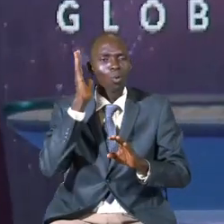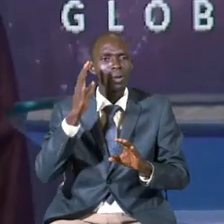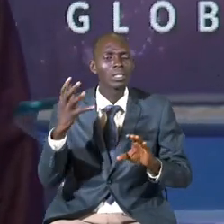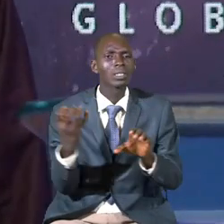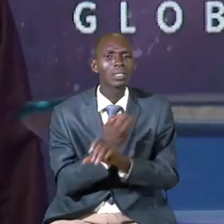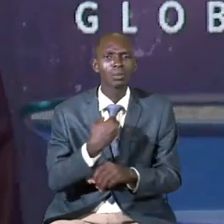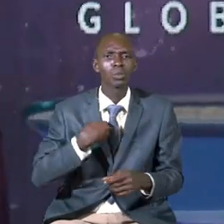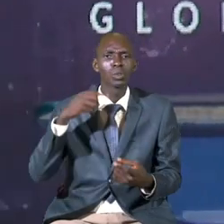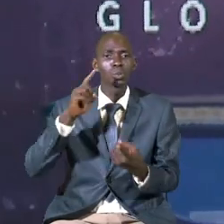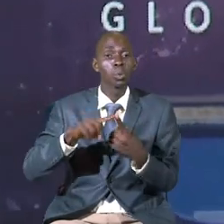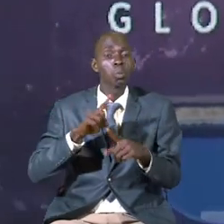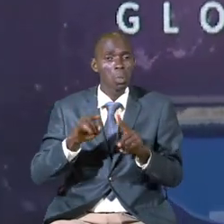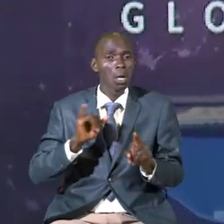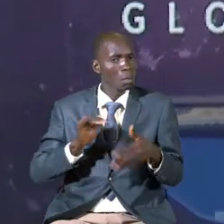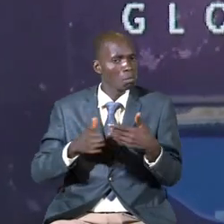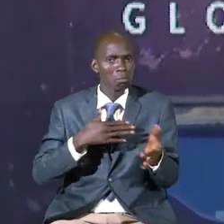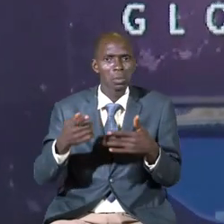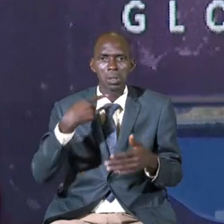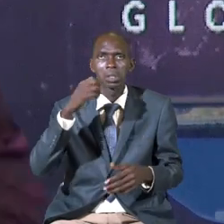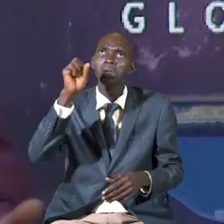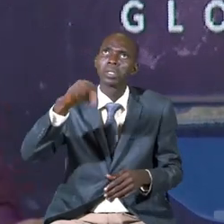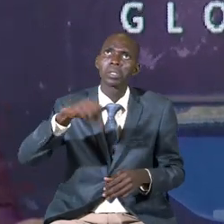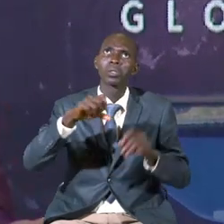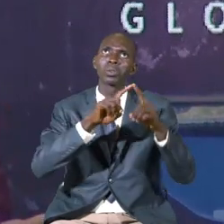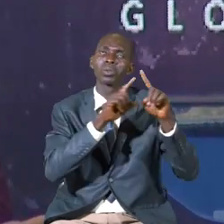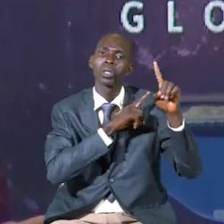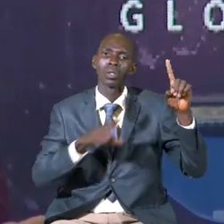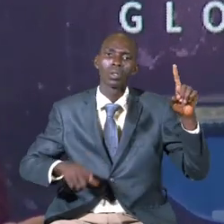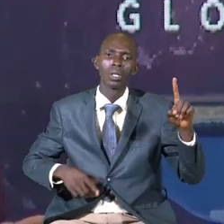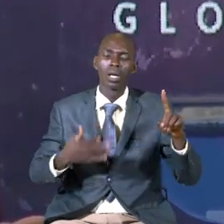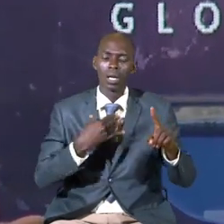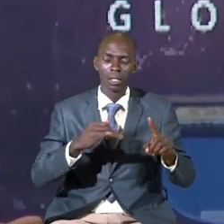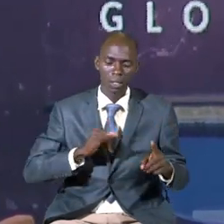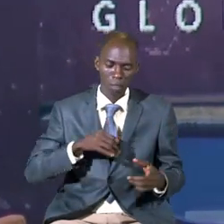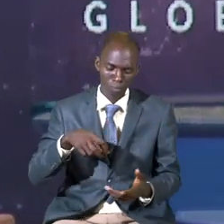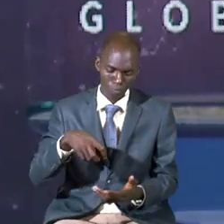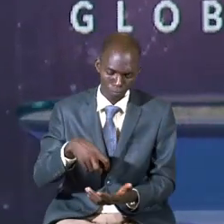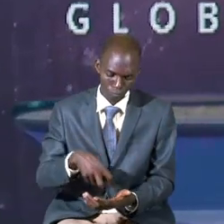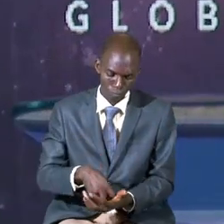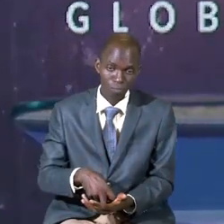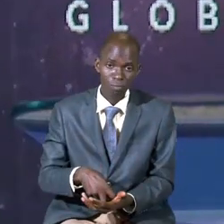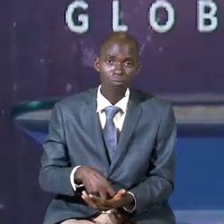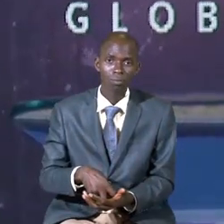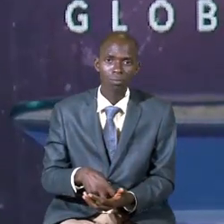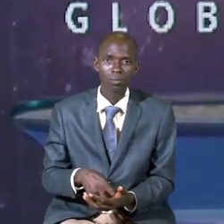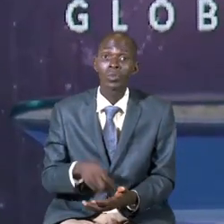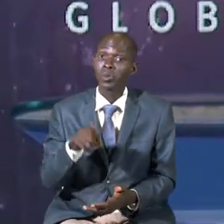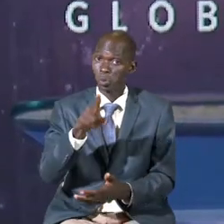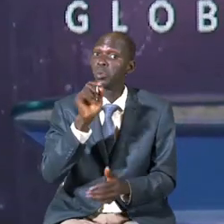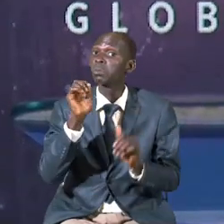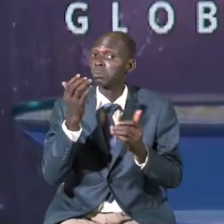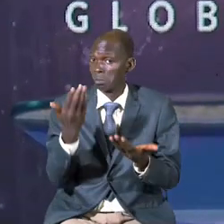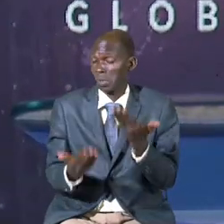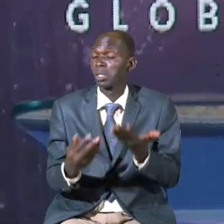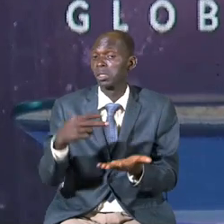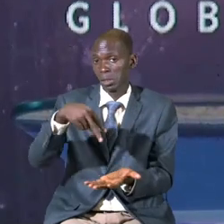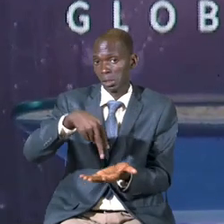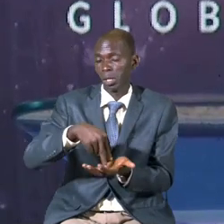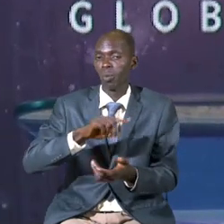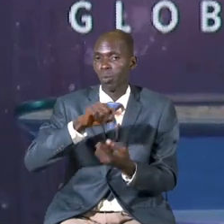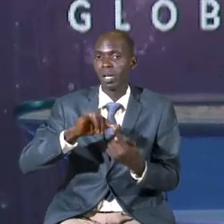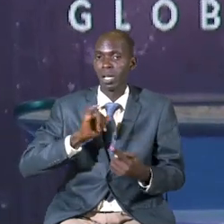i said yes to the lord and i knelt now you can stand up when i give the call